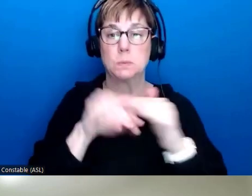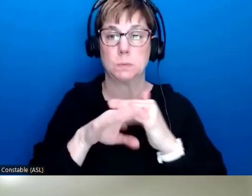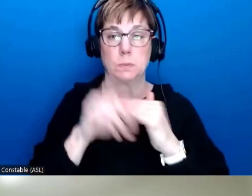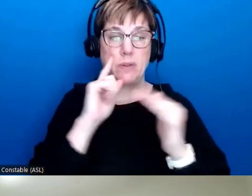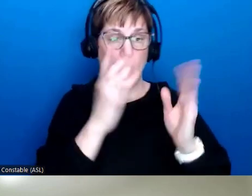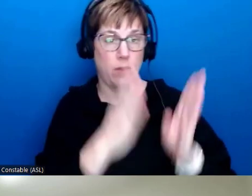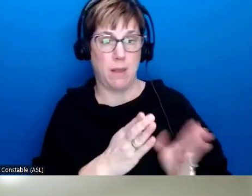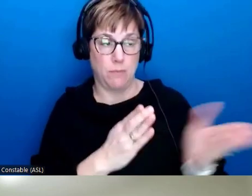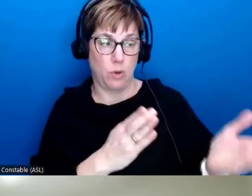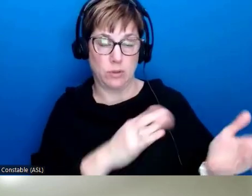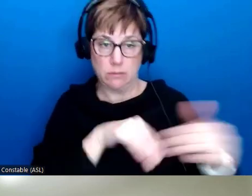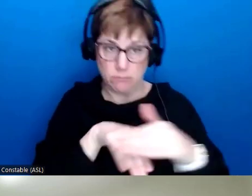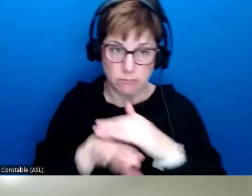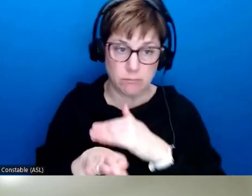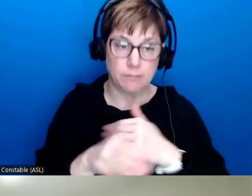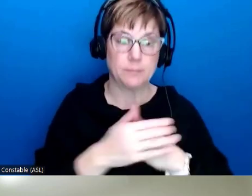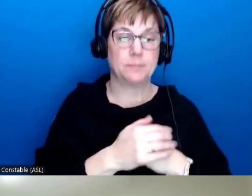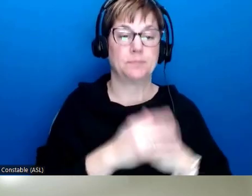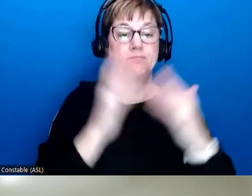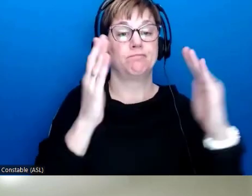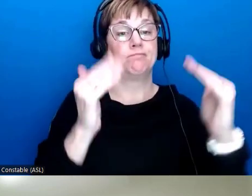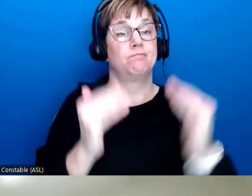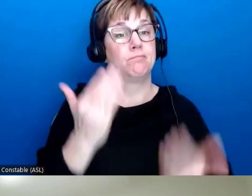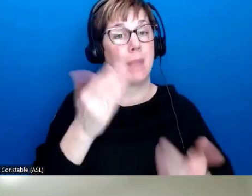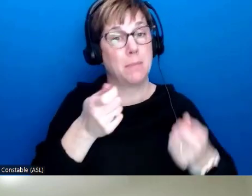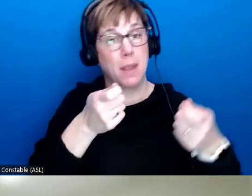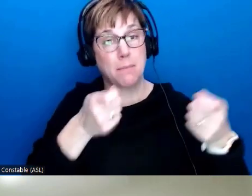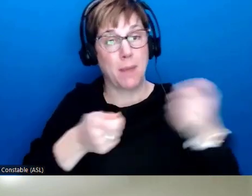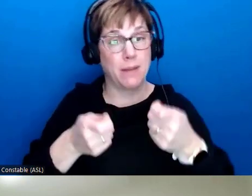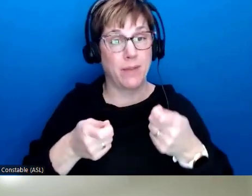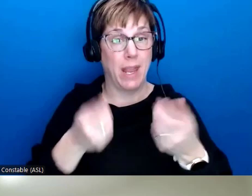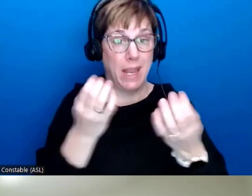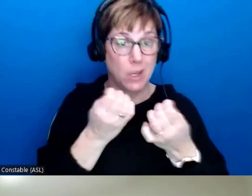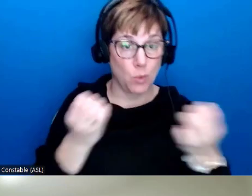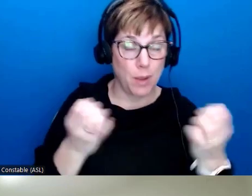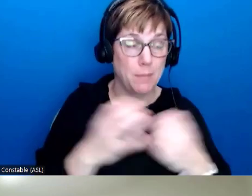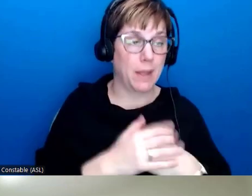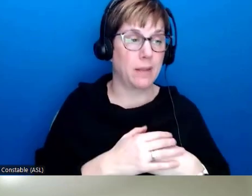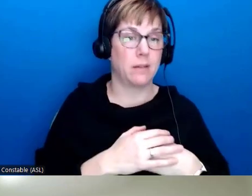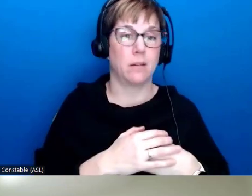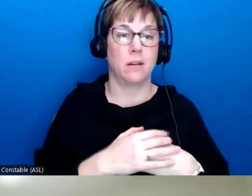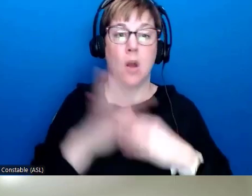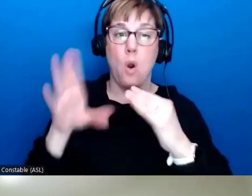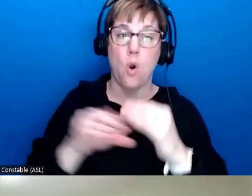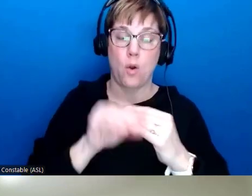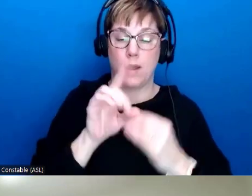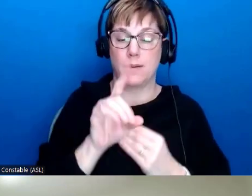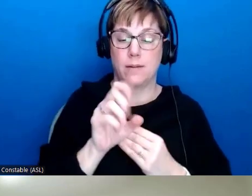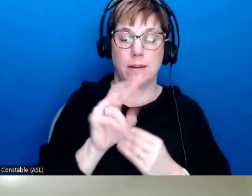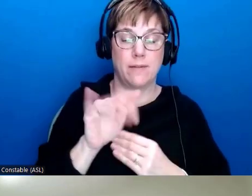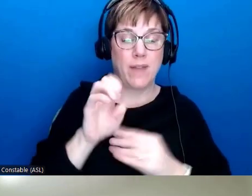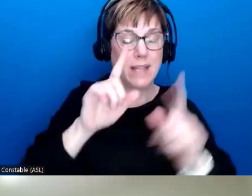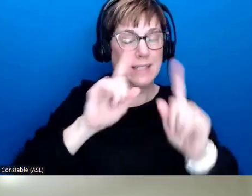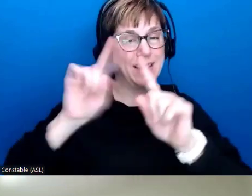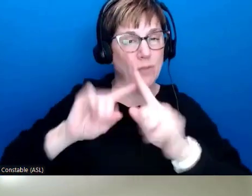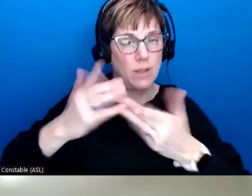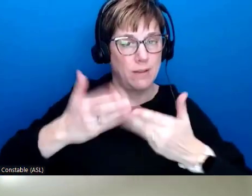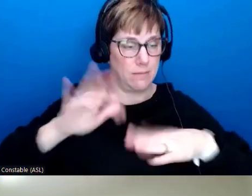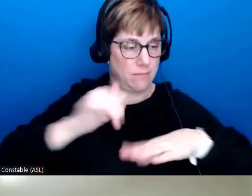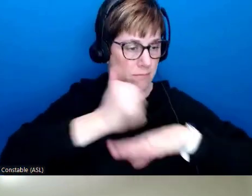person. Modifications to equipment or devices that would be used um,